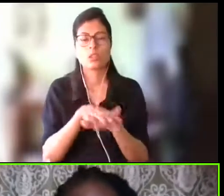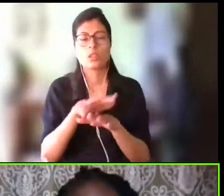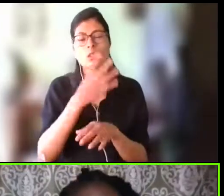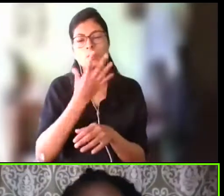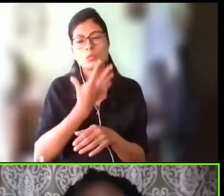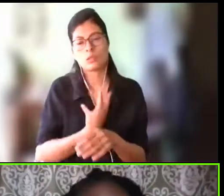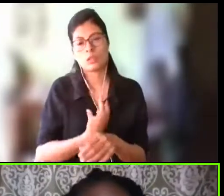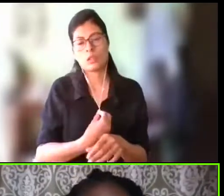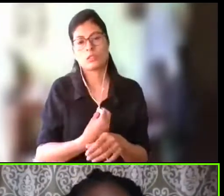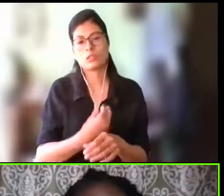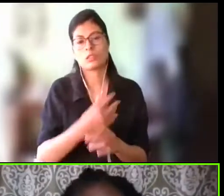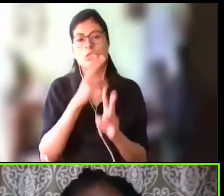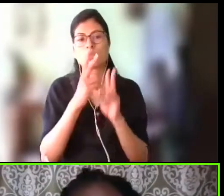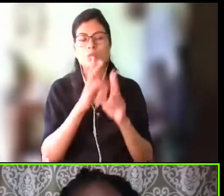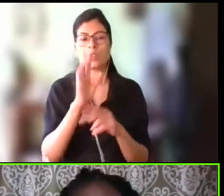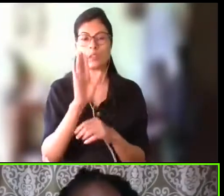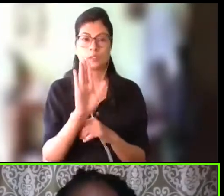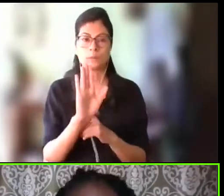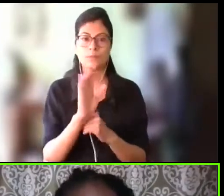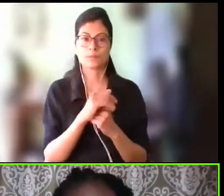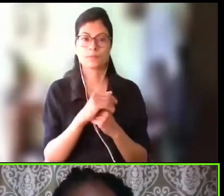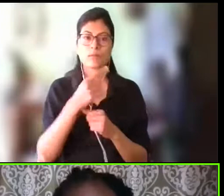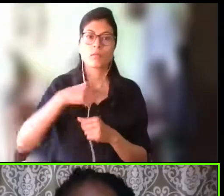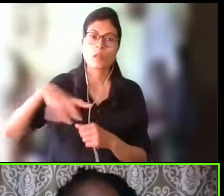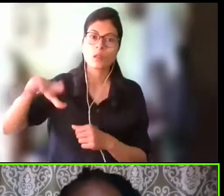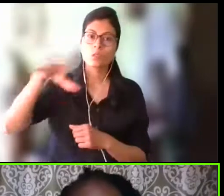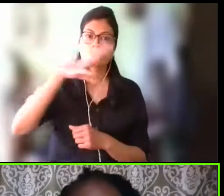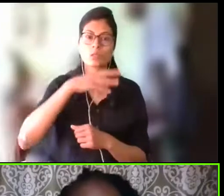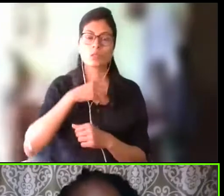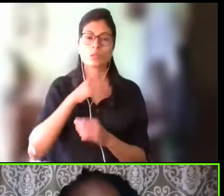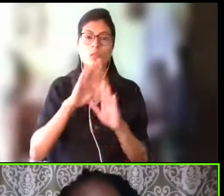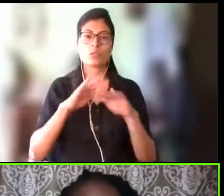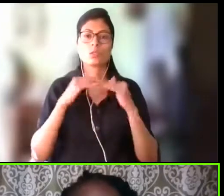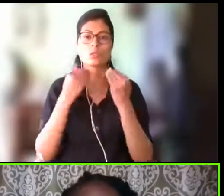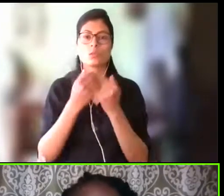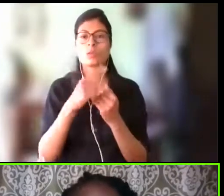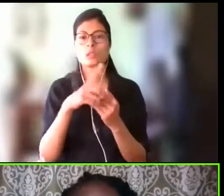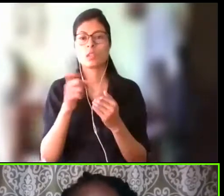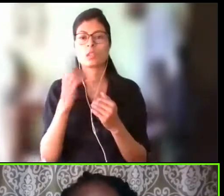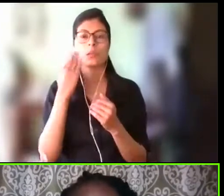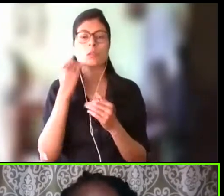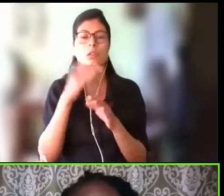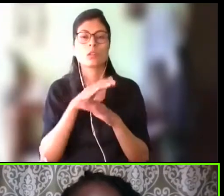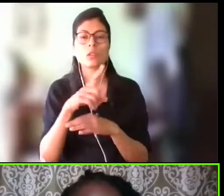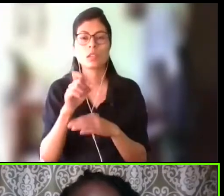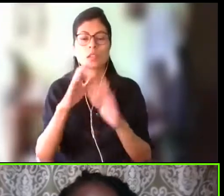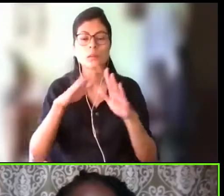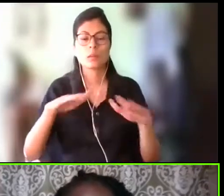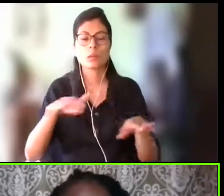for the whole community that we serve, women and children. And